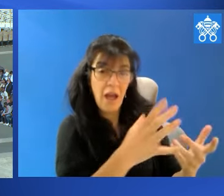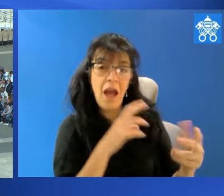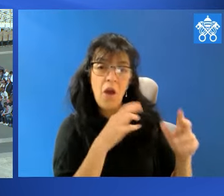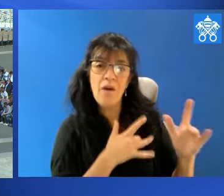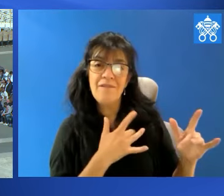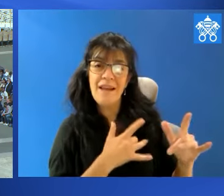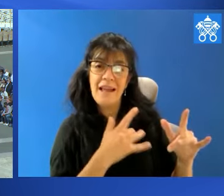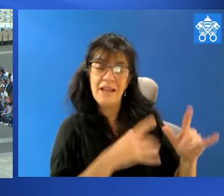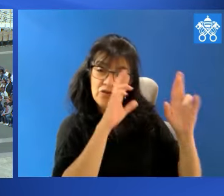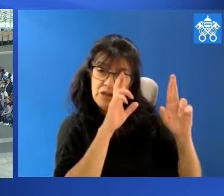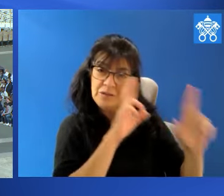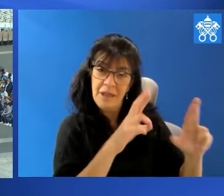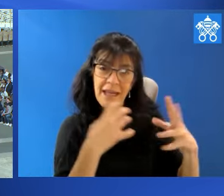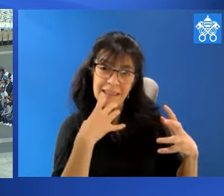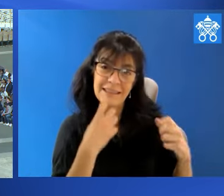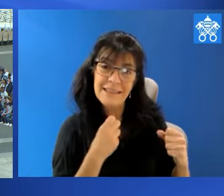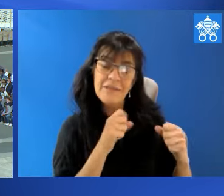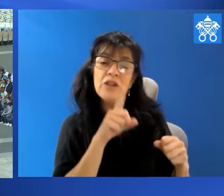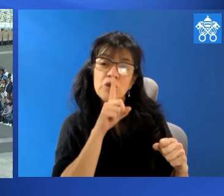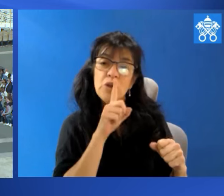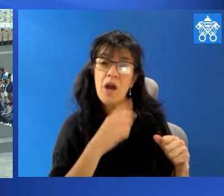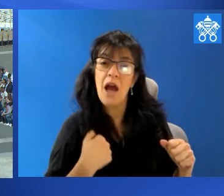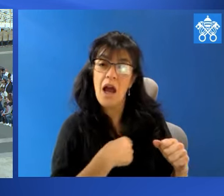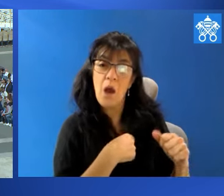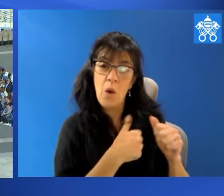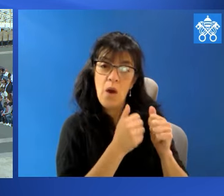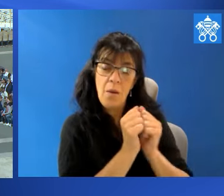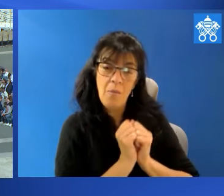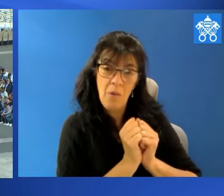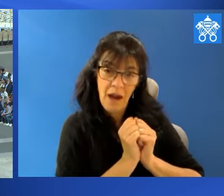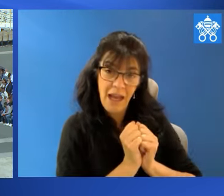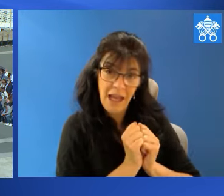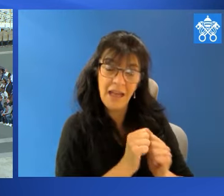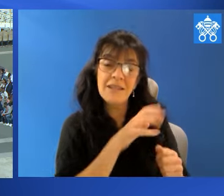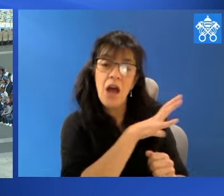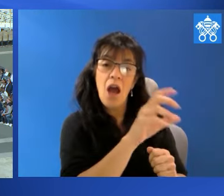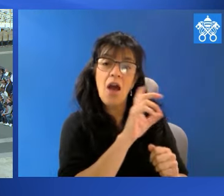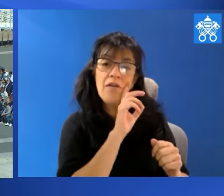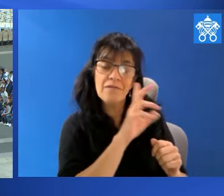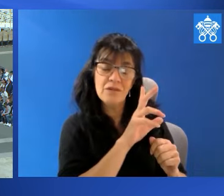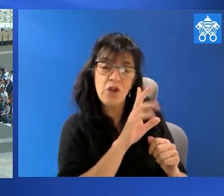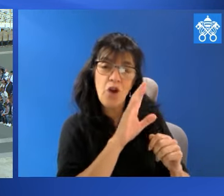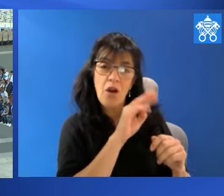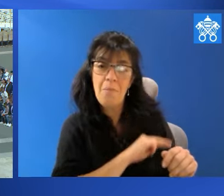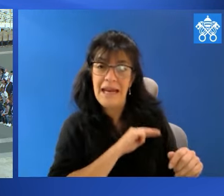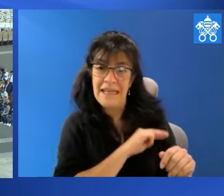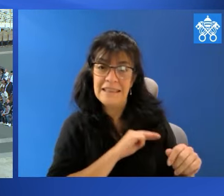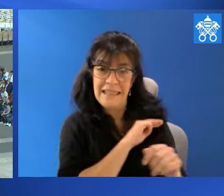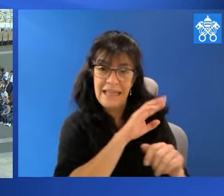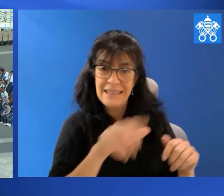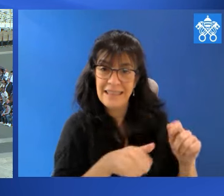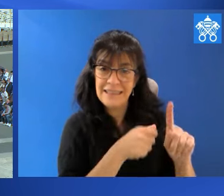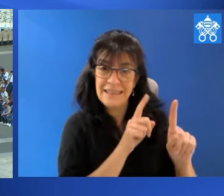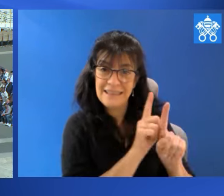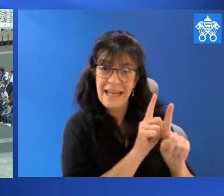and esteem, and to assure you of their prayers for your ministry as the successor of Saint Peter.